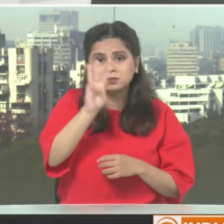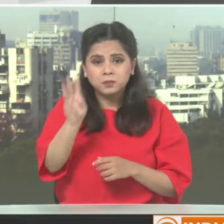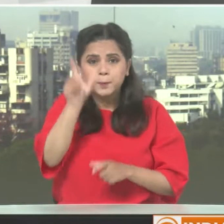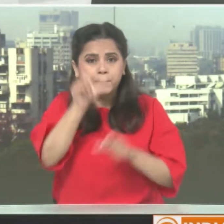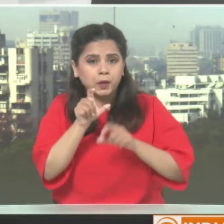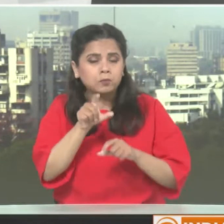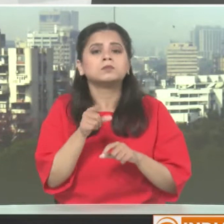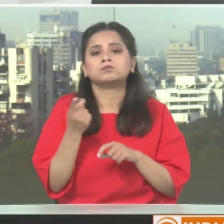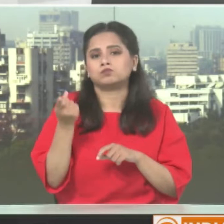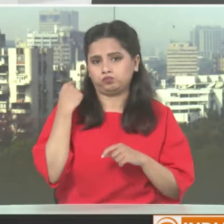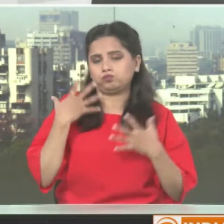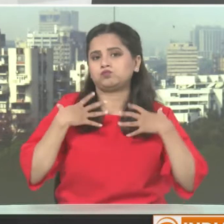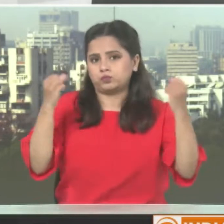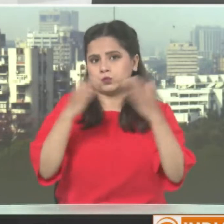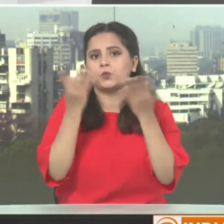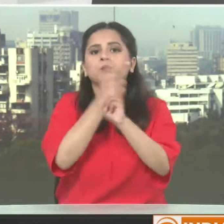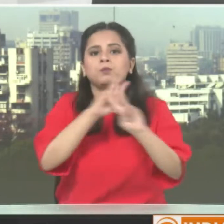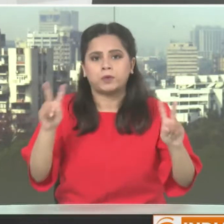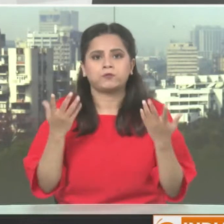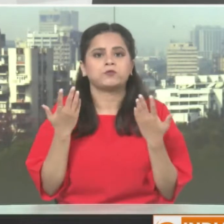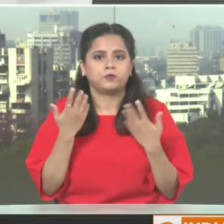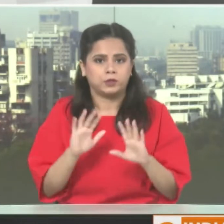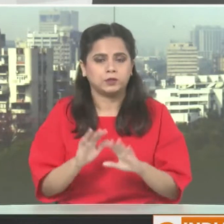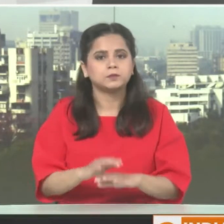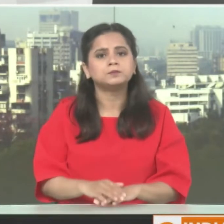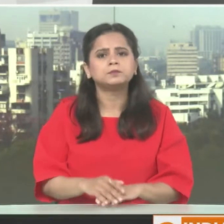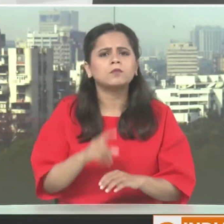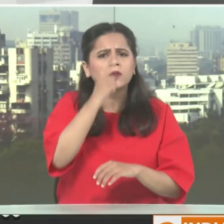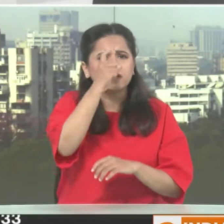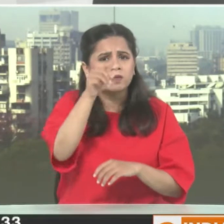10,333 patients were discharged yesterday.